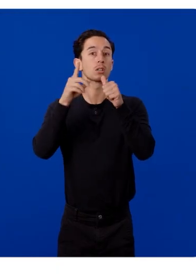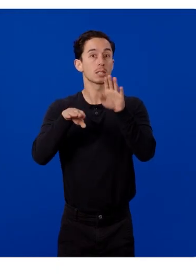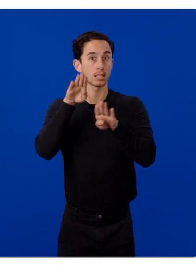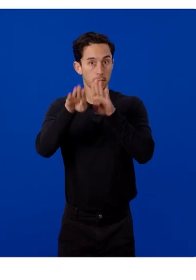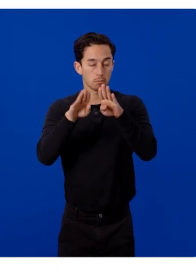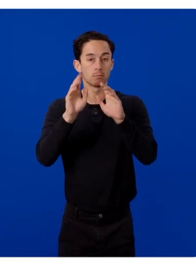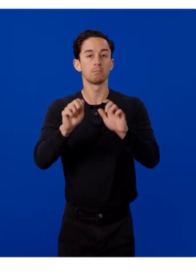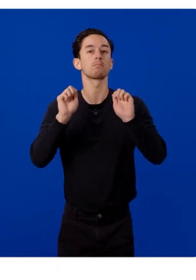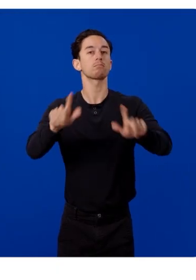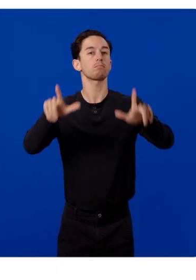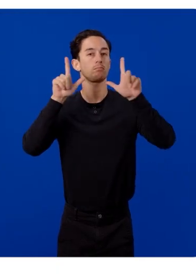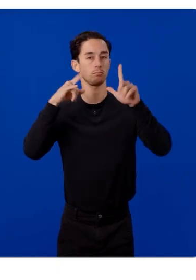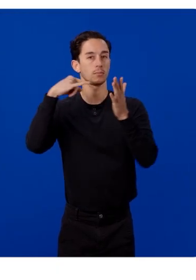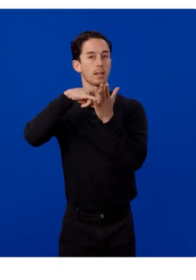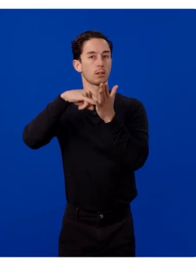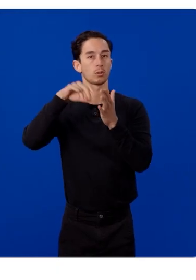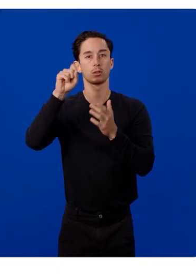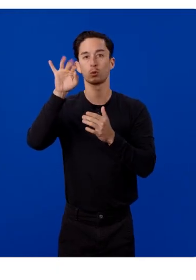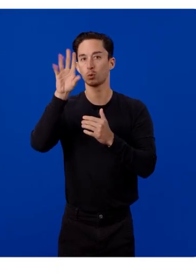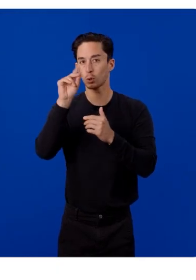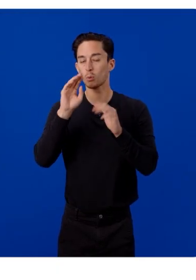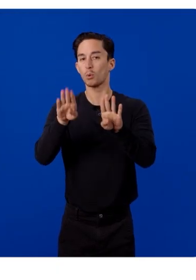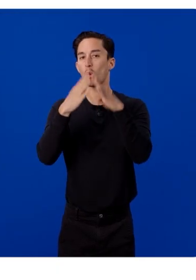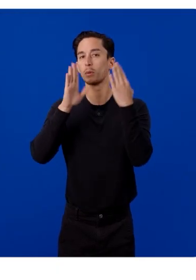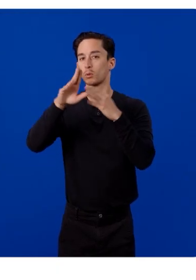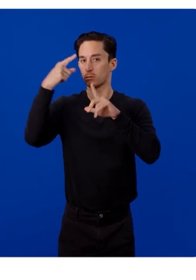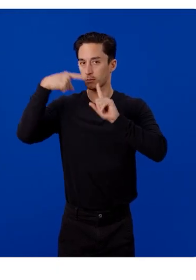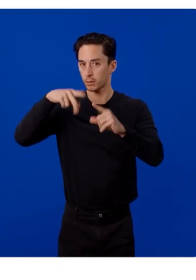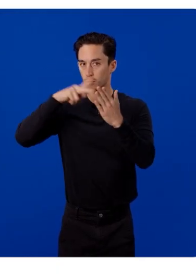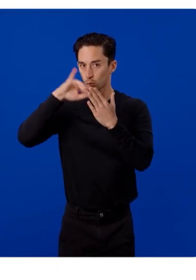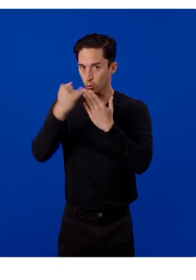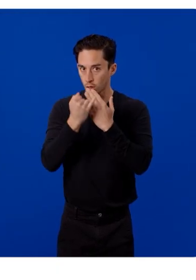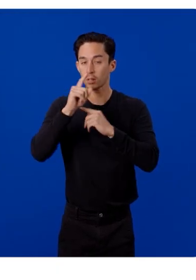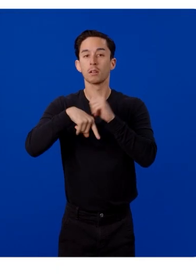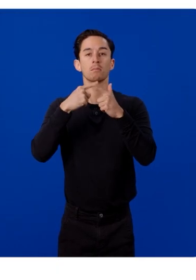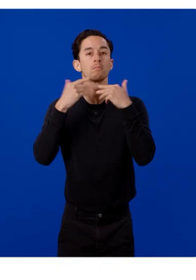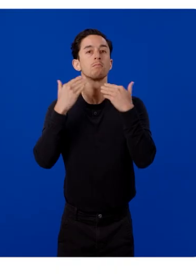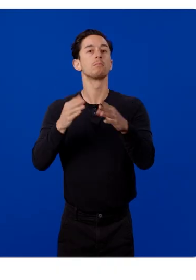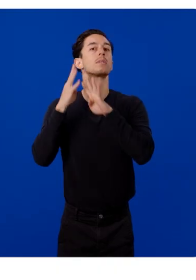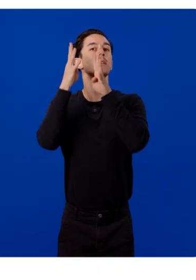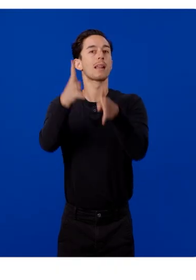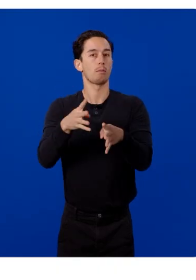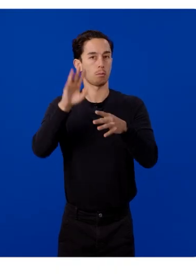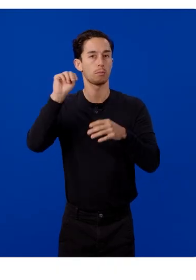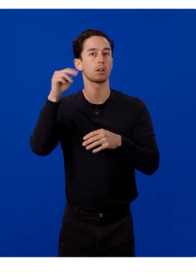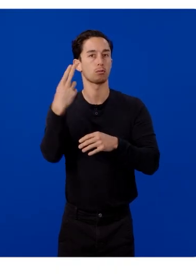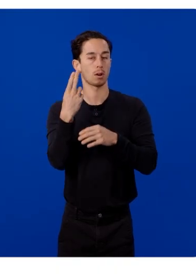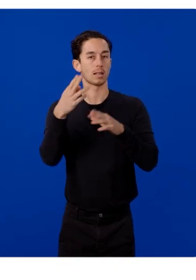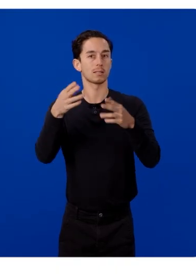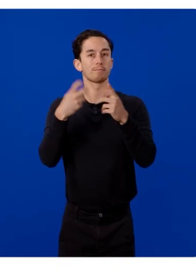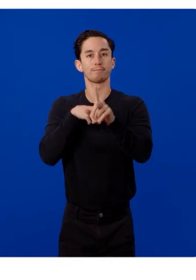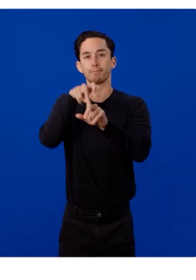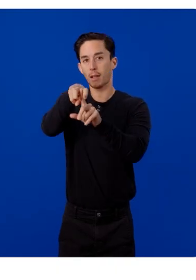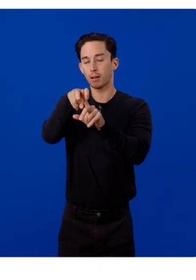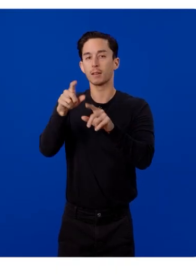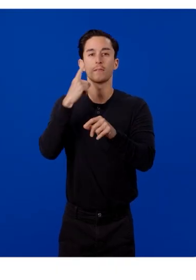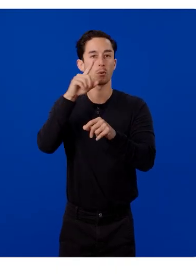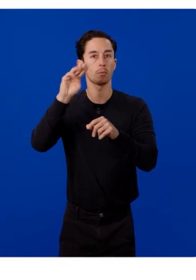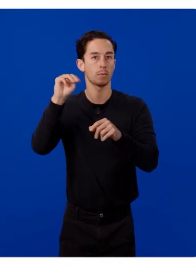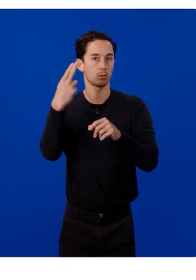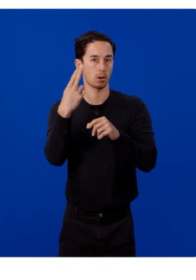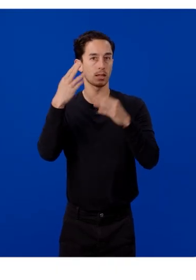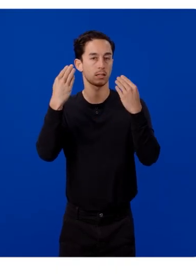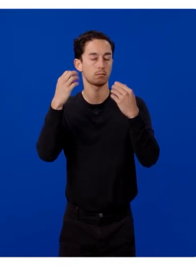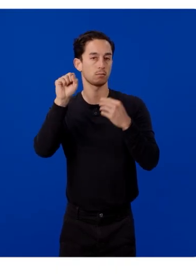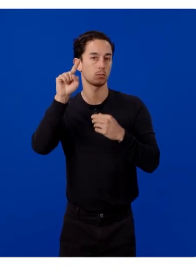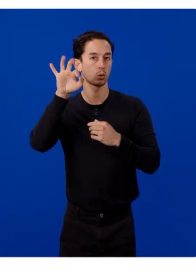Android Studio, opening your project, and then we will download the Meta Horizon plugin for Android Studio. This plugin is going